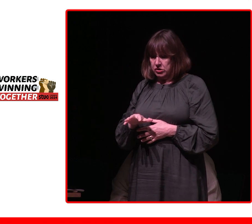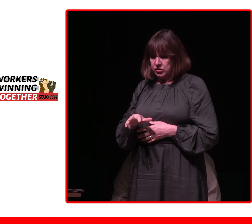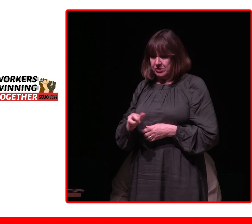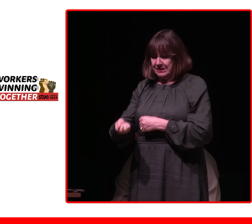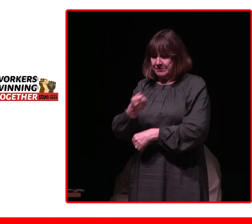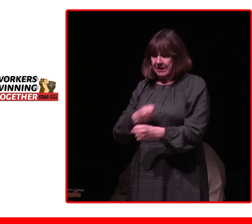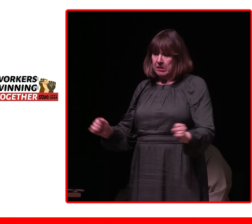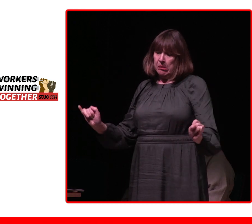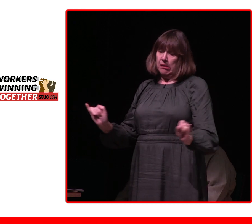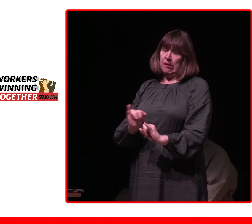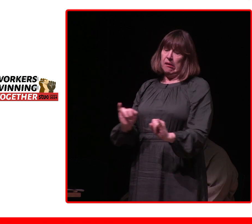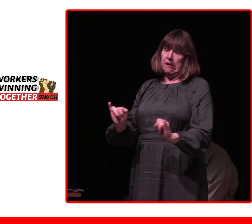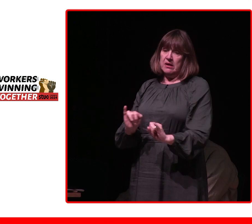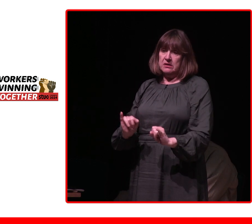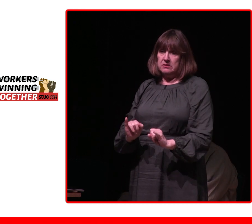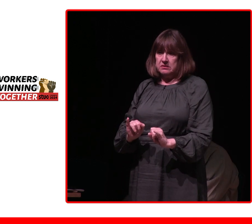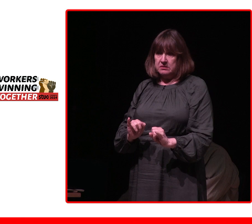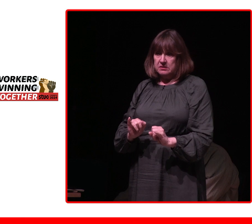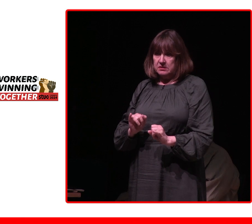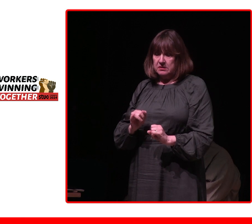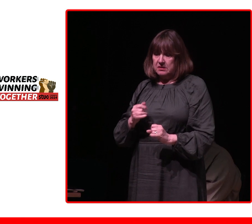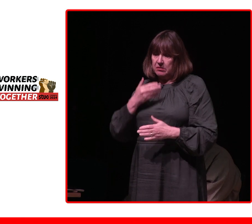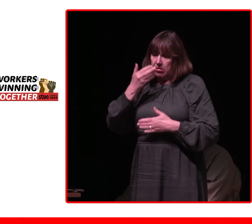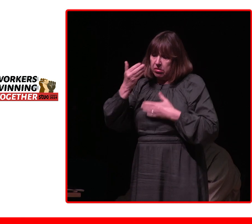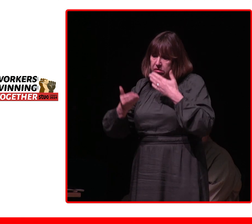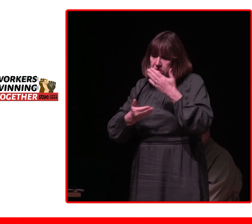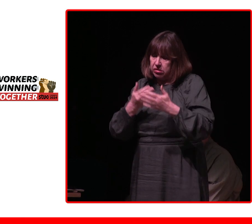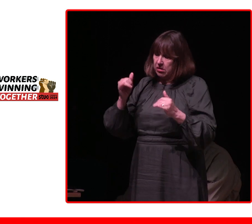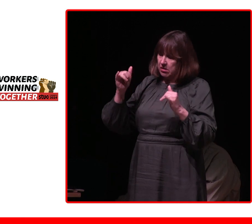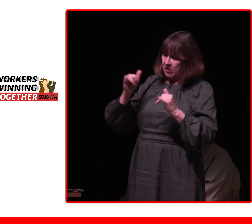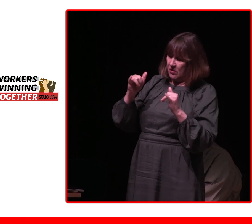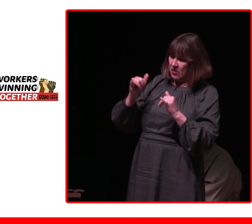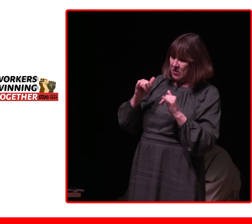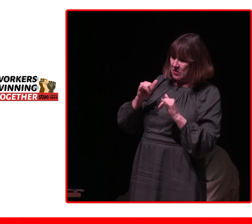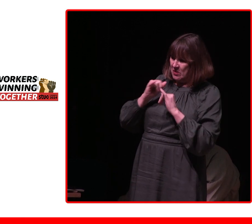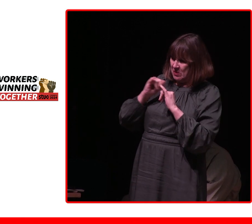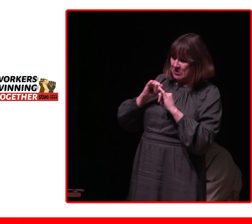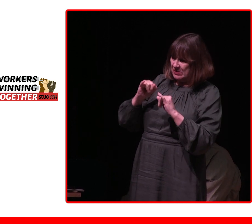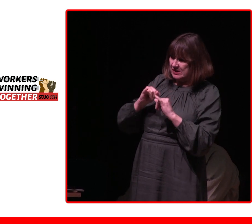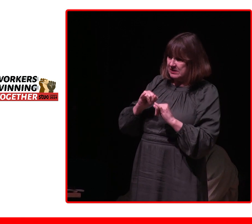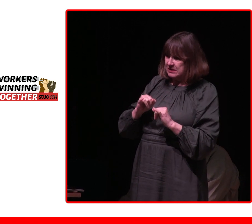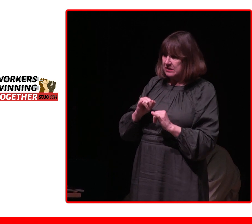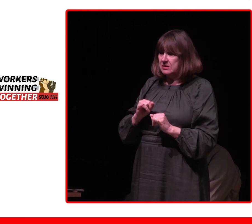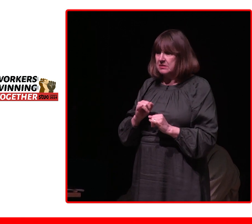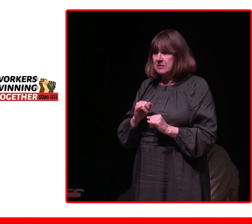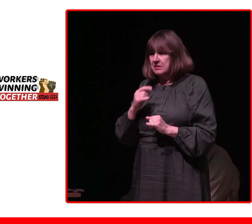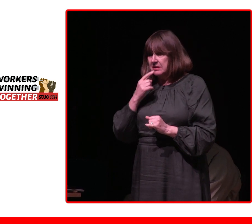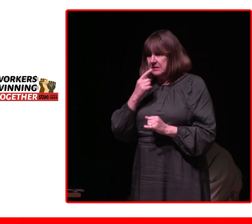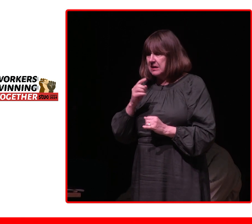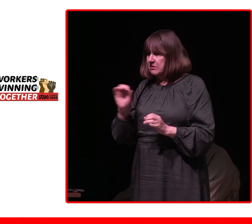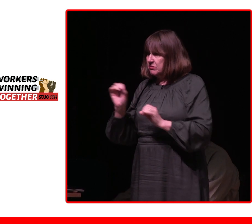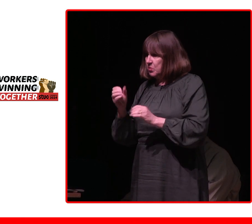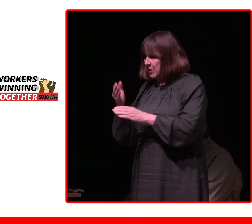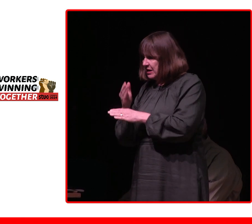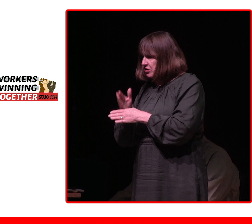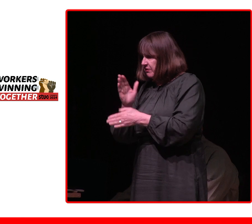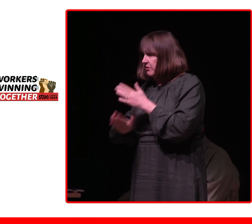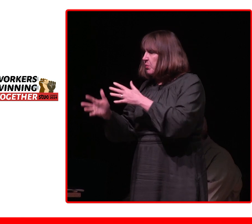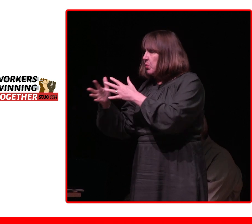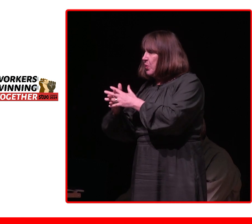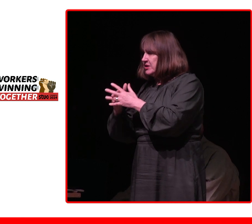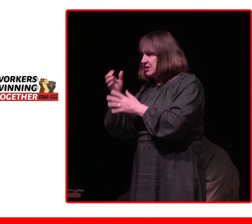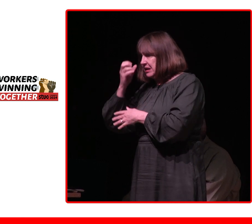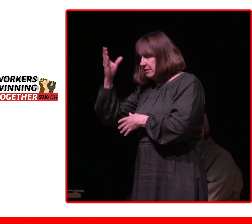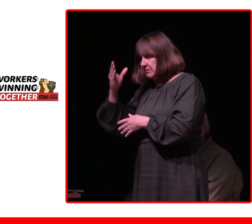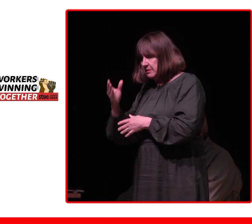become. The horrors described by our comrades earlier elicit no action from Western governments. The